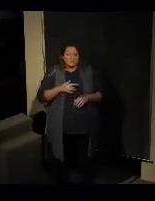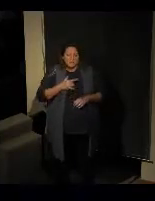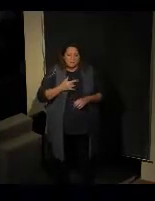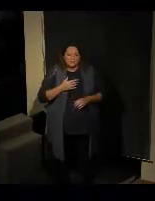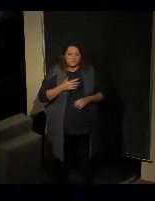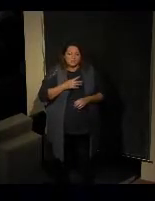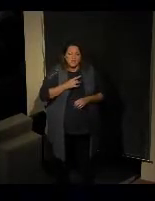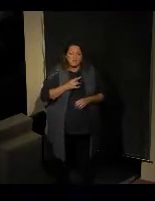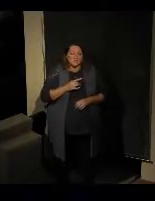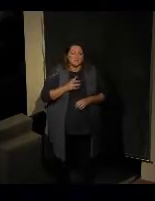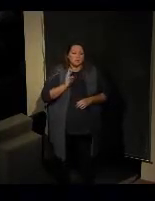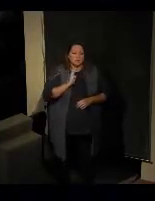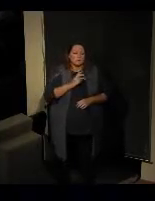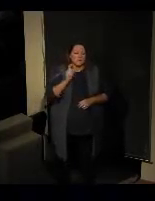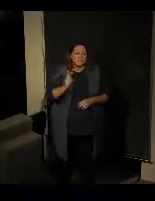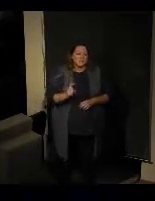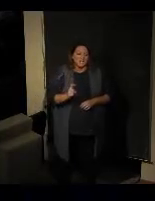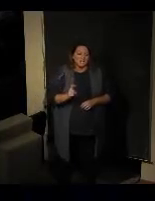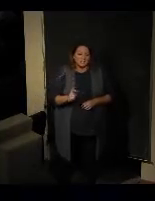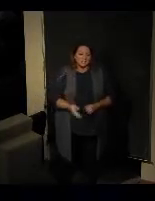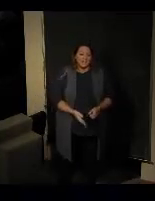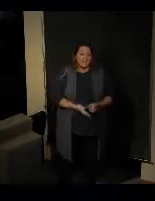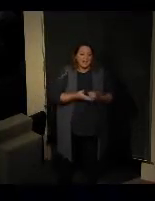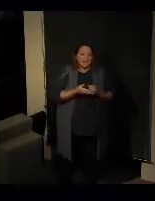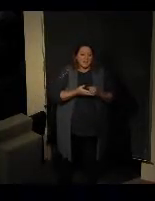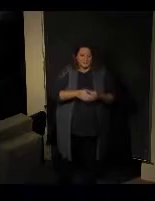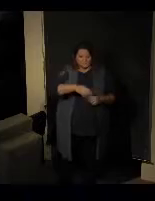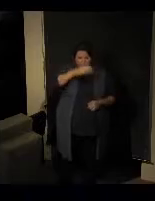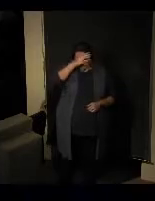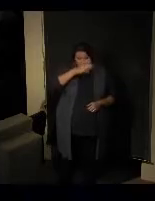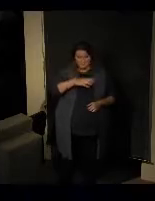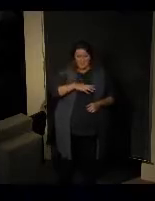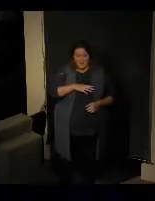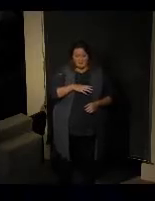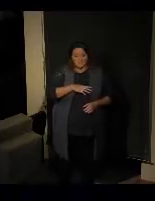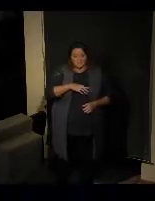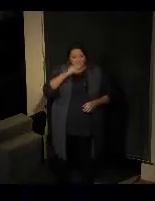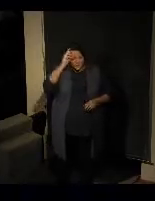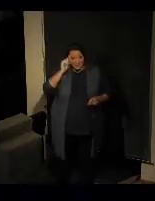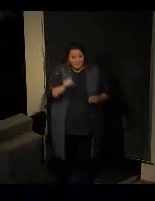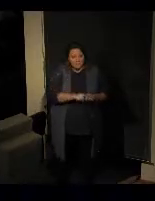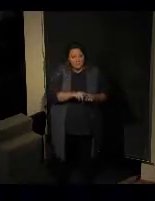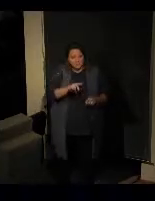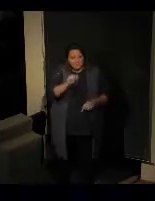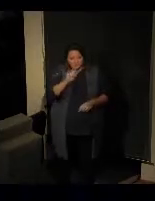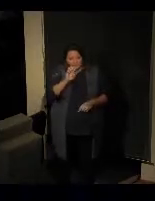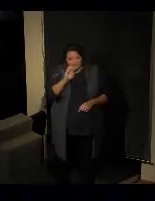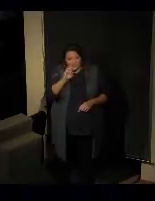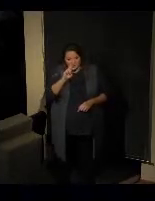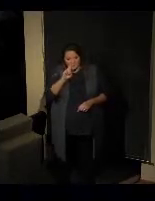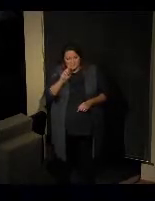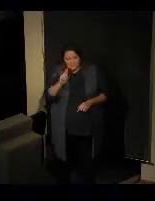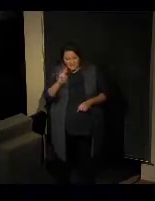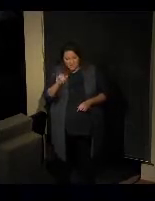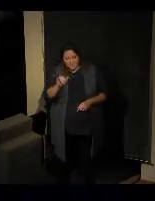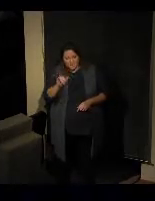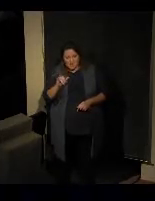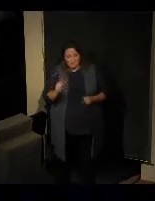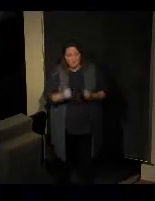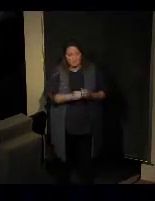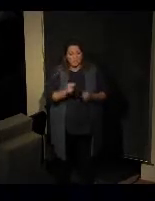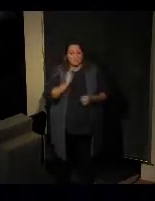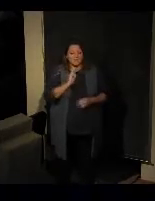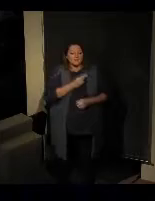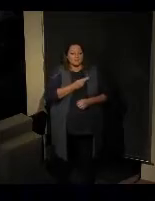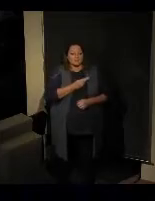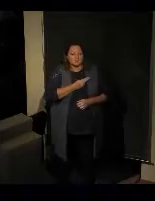in. And so we're very honored tonight to have Brother Terry with us, and one of those participants is